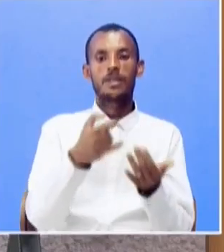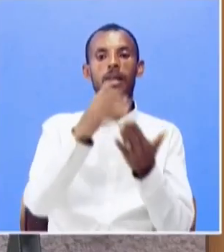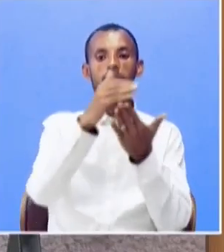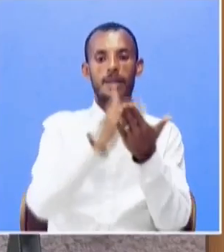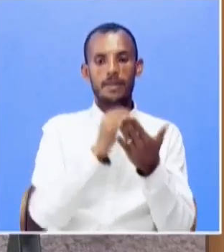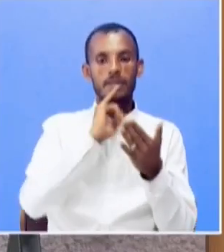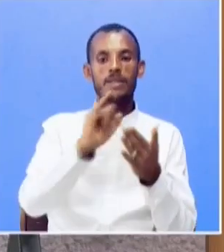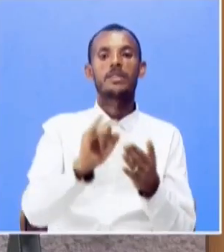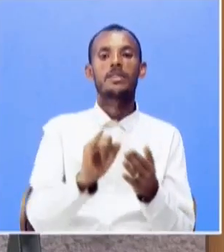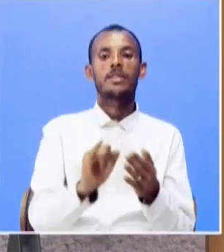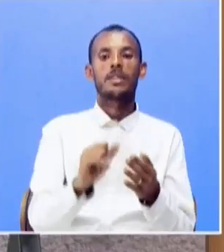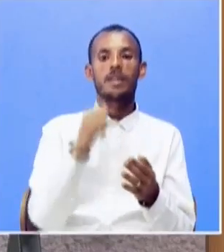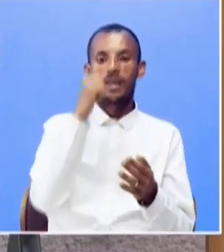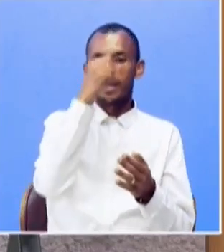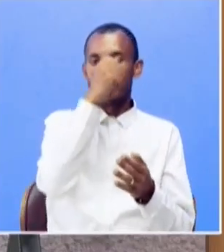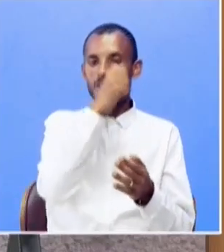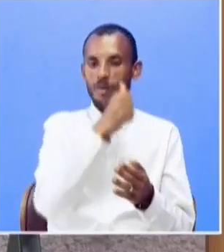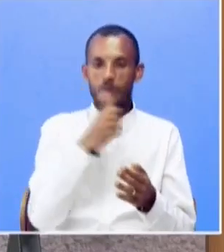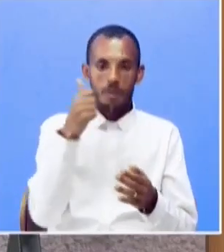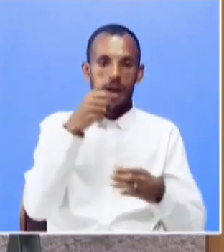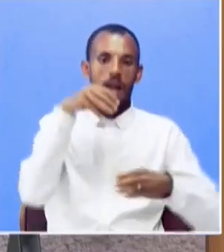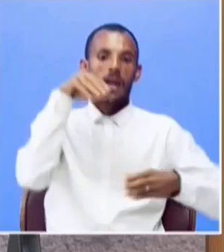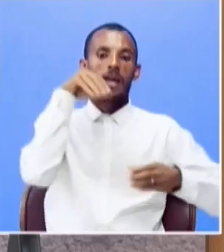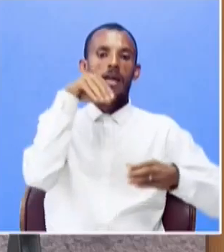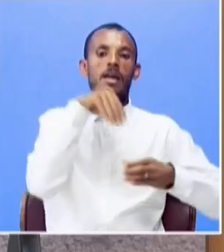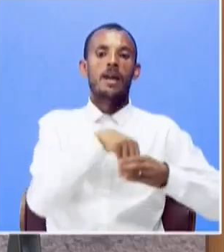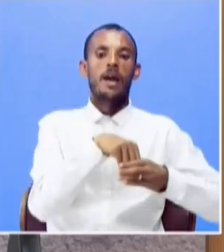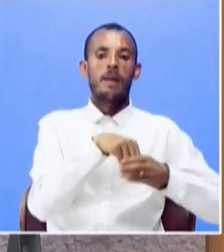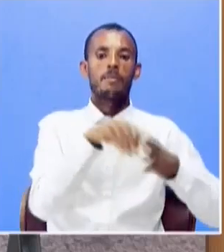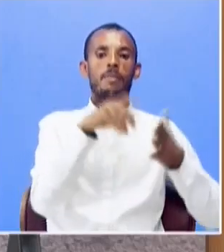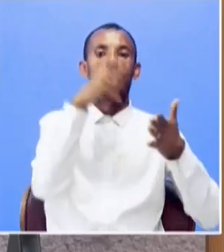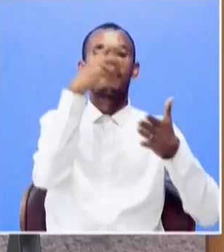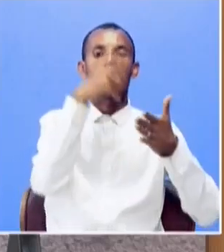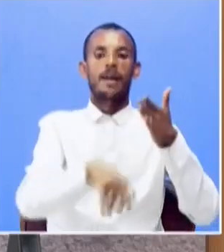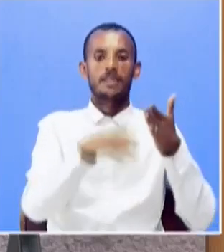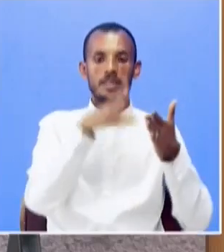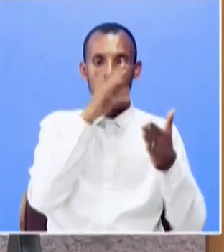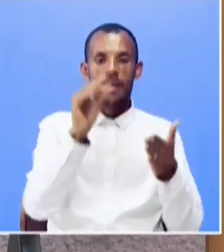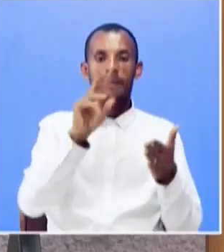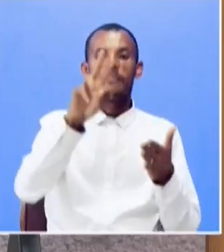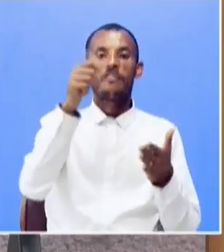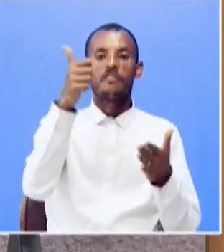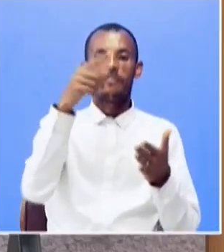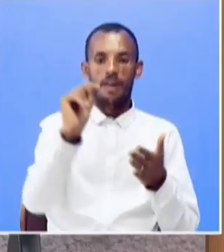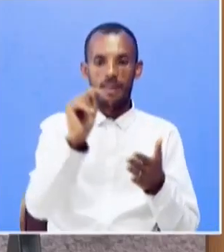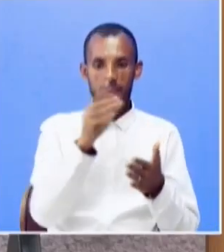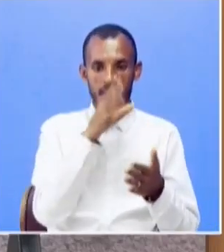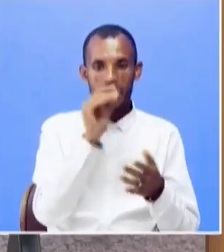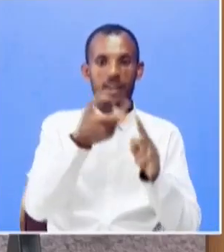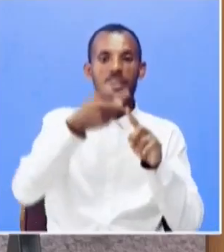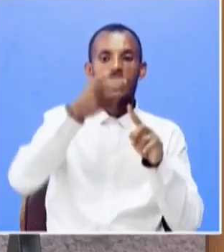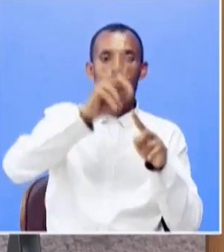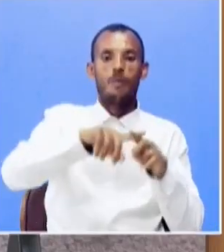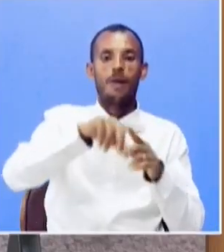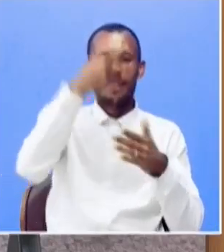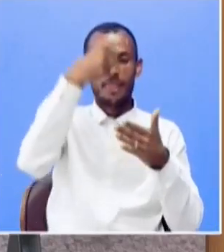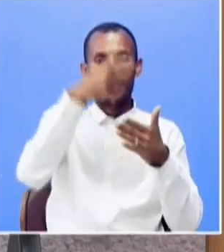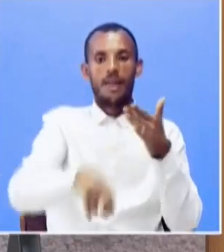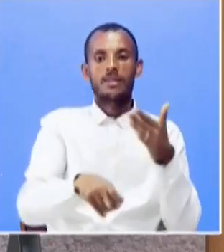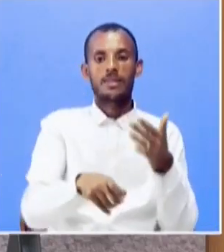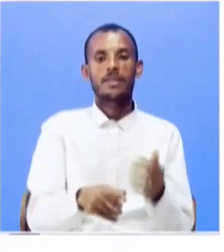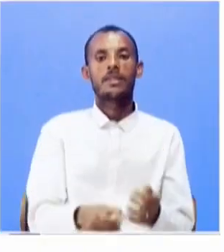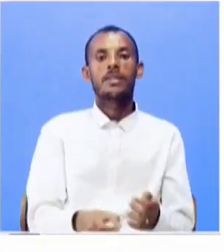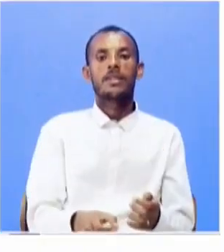is Ethiopian income tax, VAT, and turnover tax. So